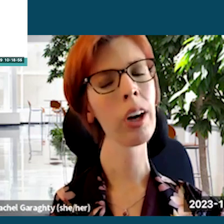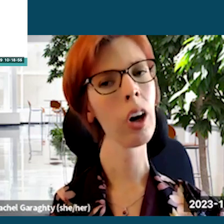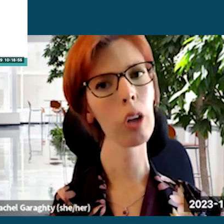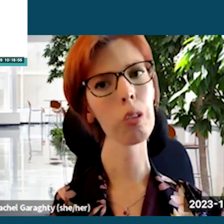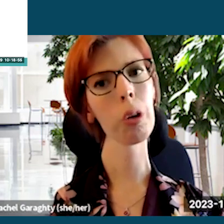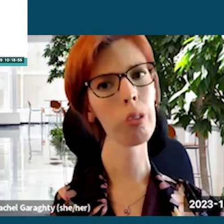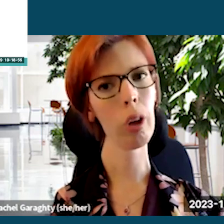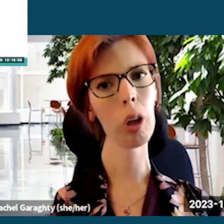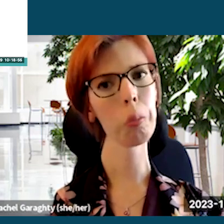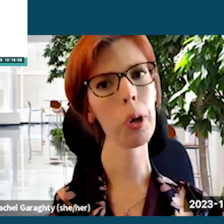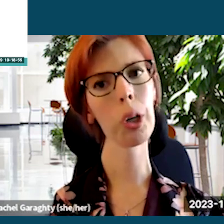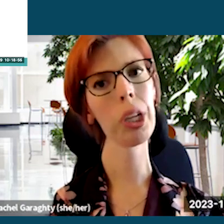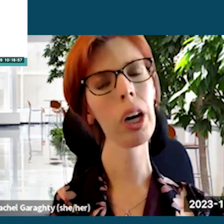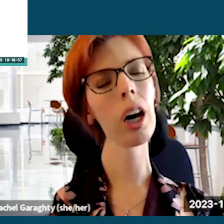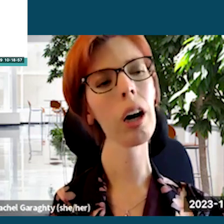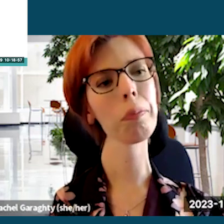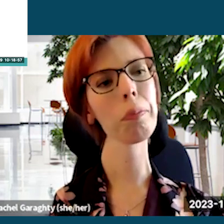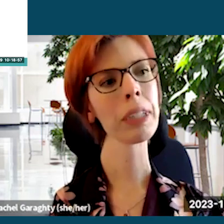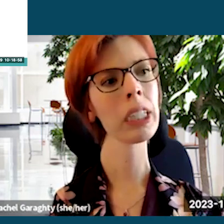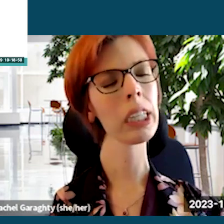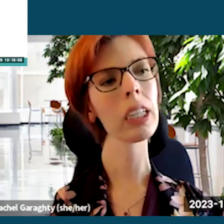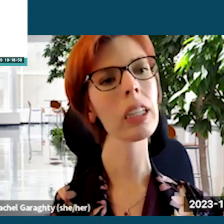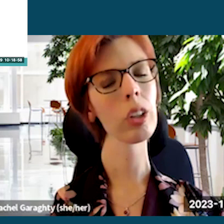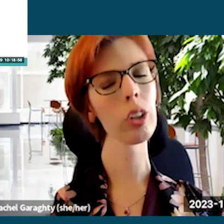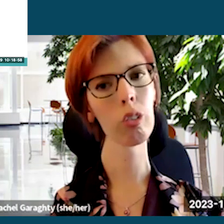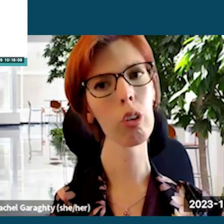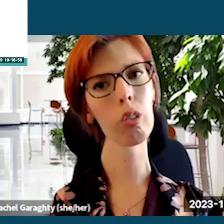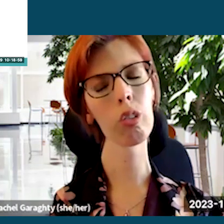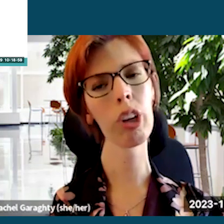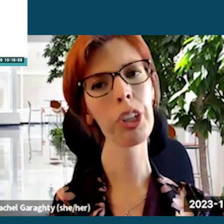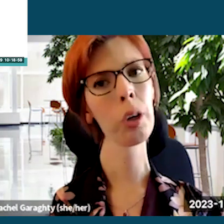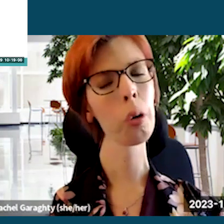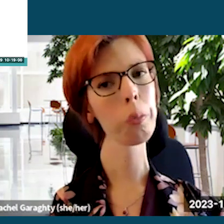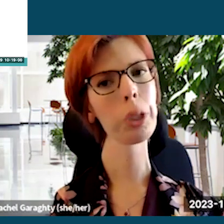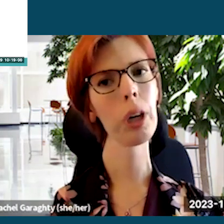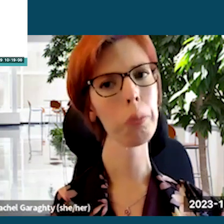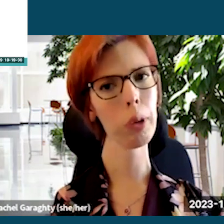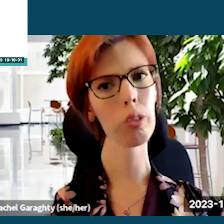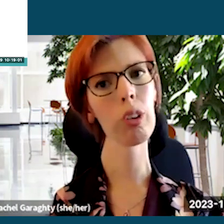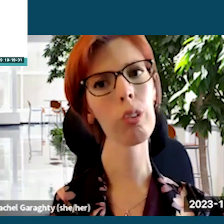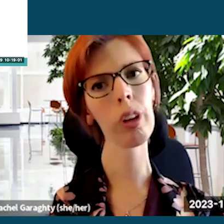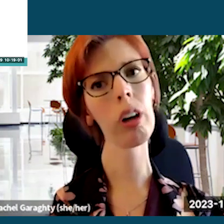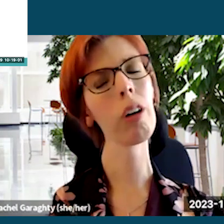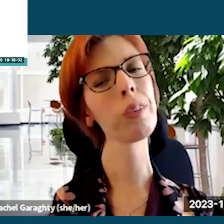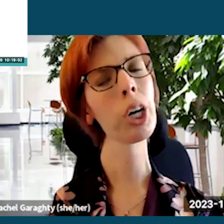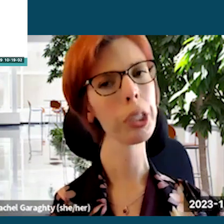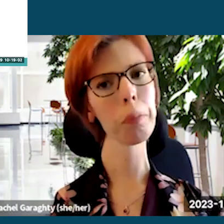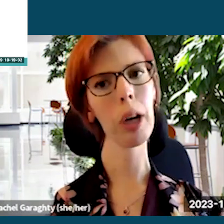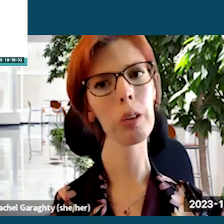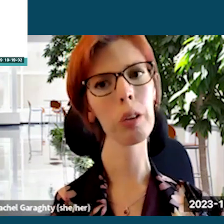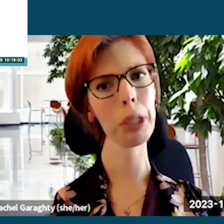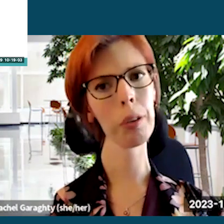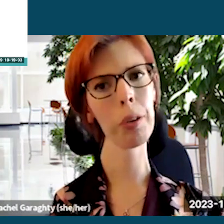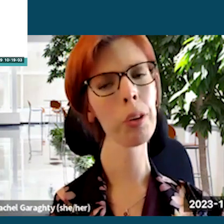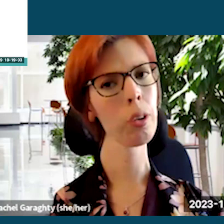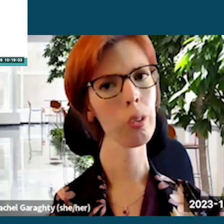the 1800s onward, in conjunction with the emergence of the